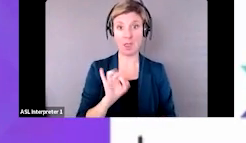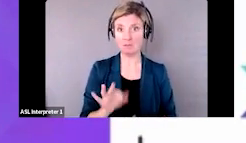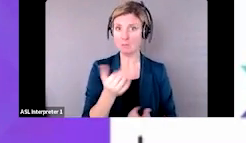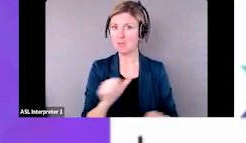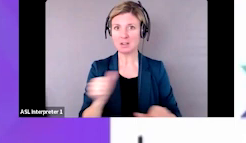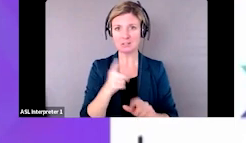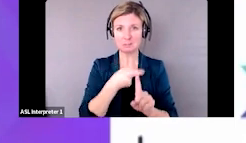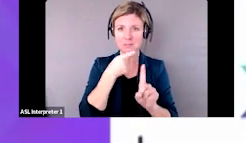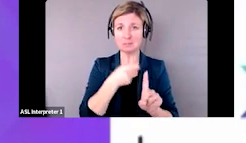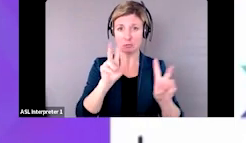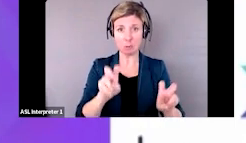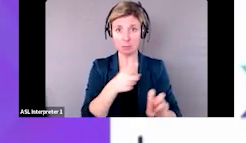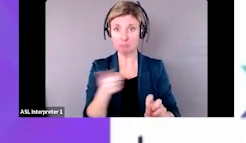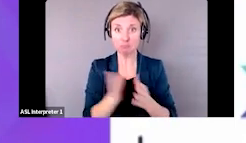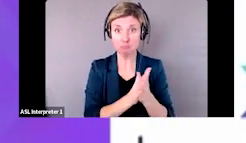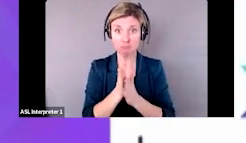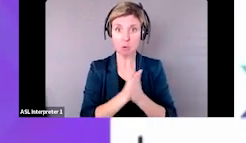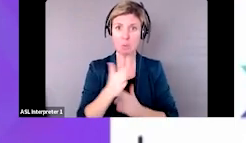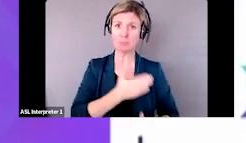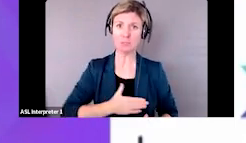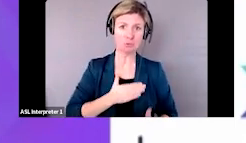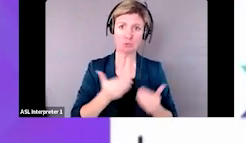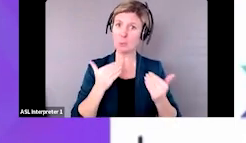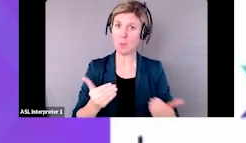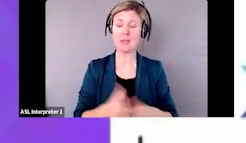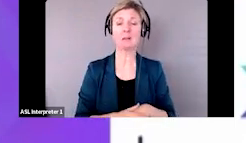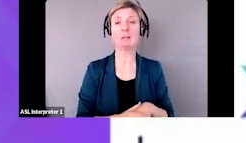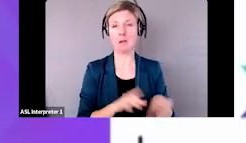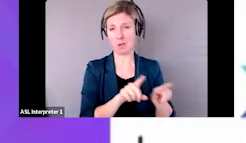on social media, tweet, post about your experience with us.